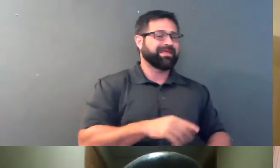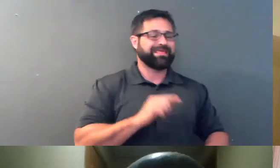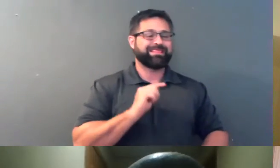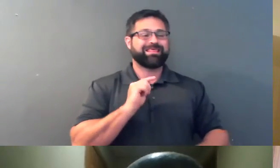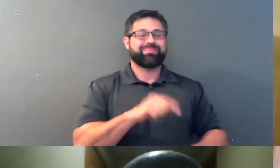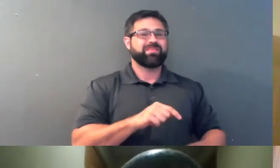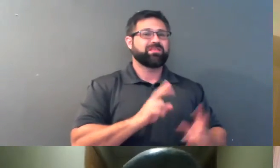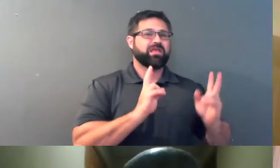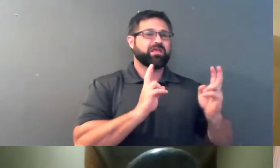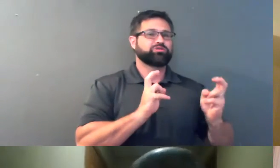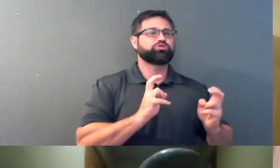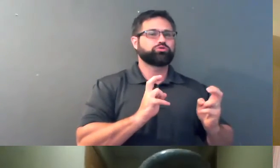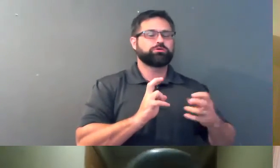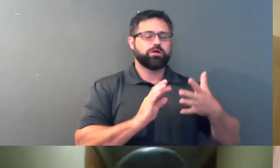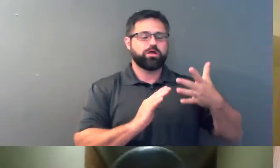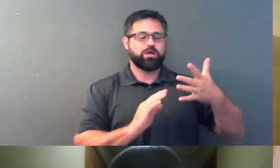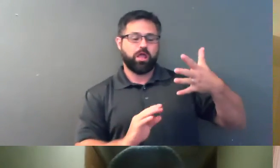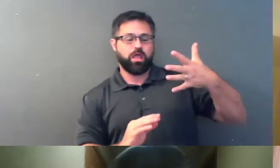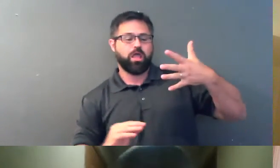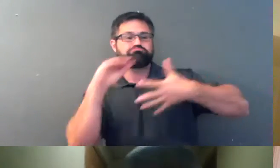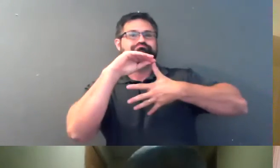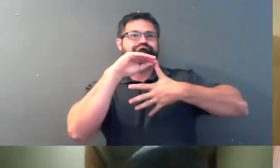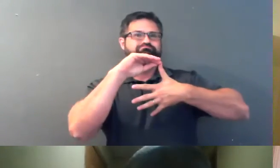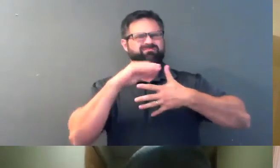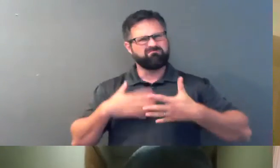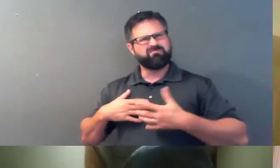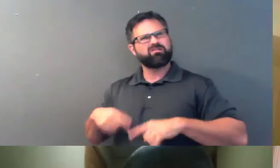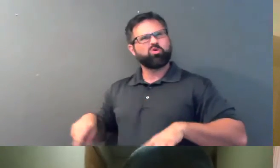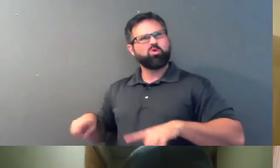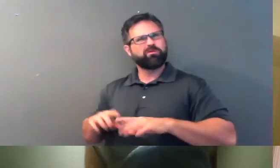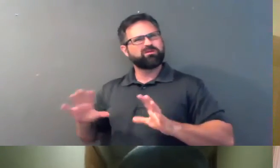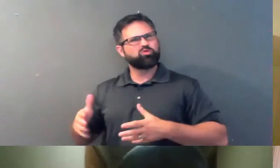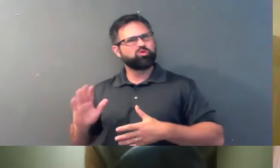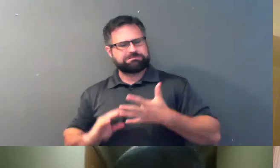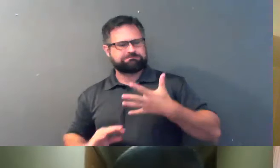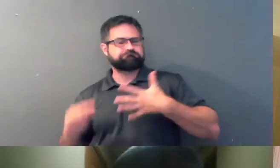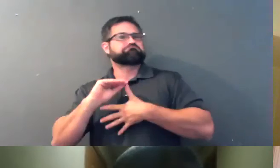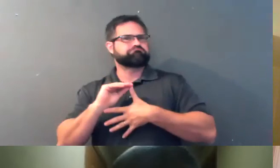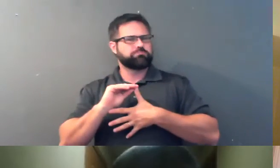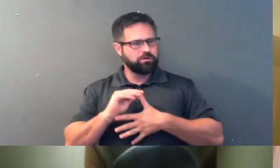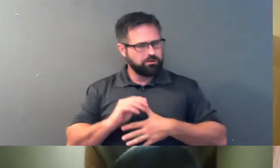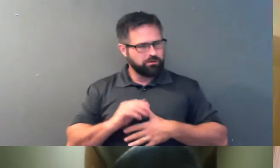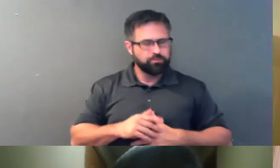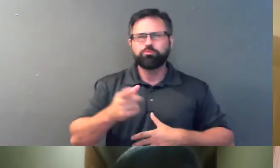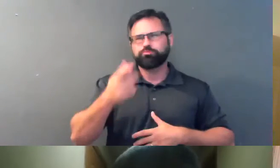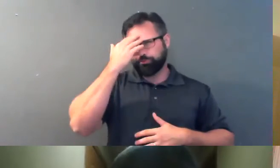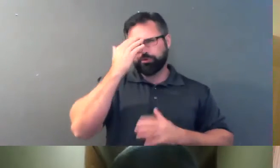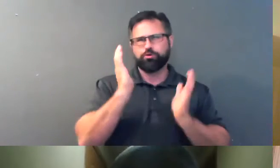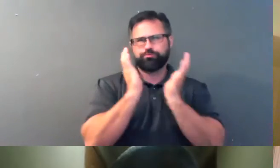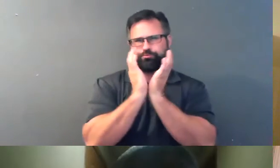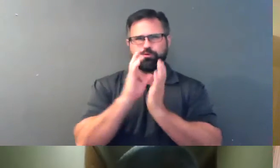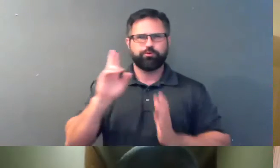our agenda. And if you may know that the UNICEF